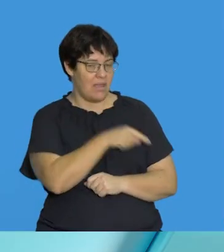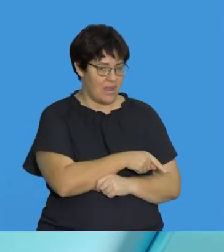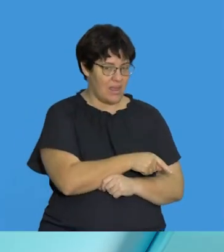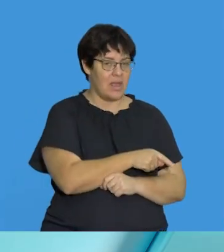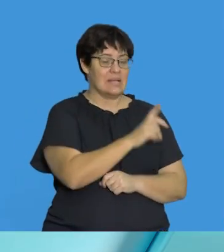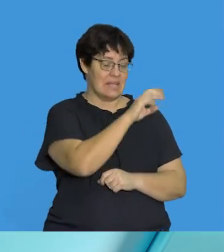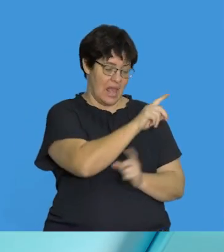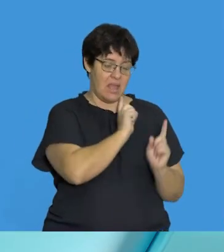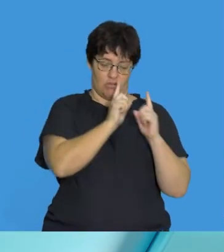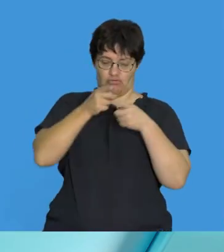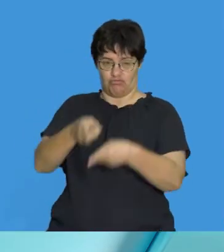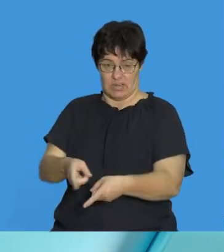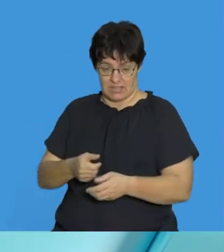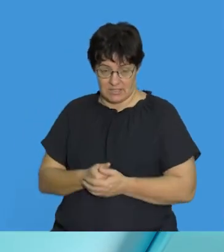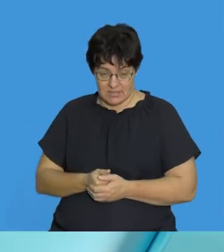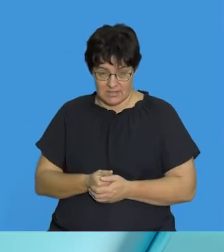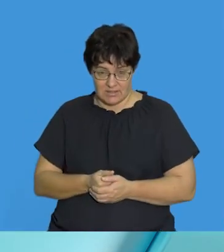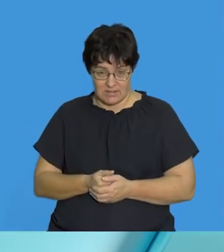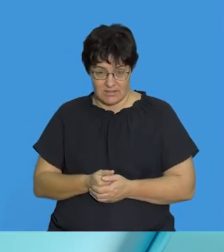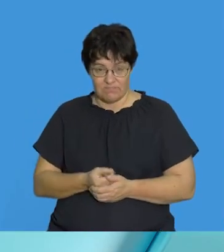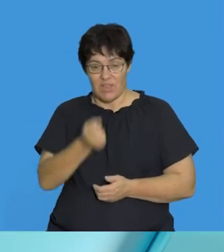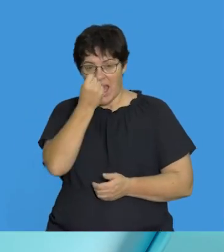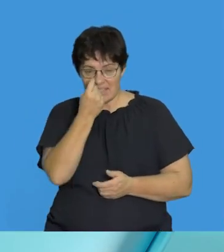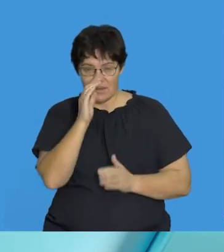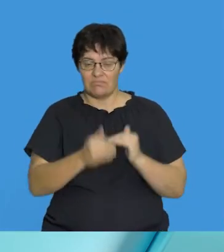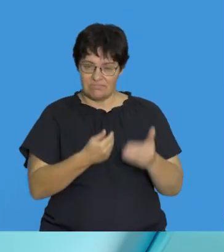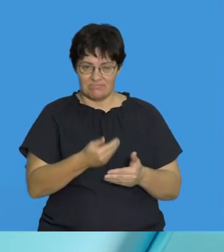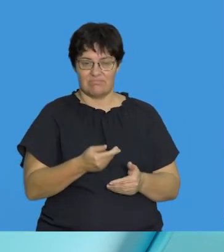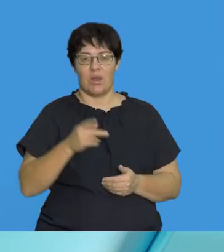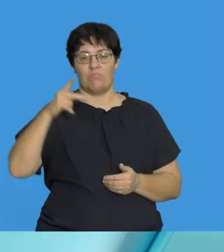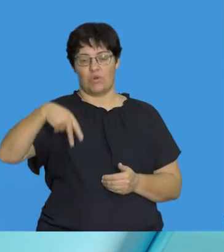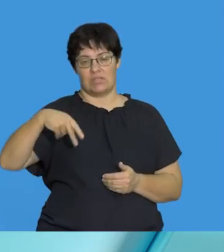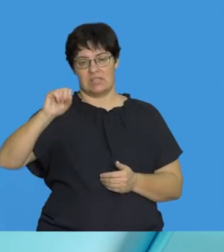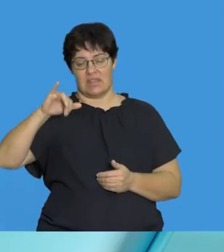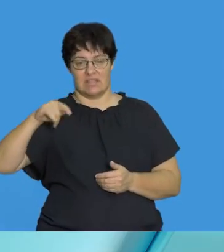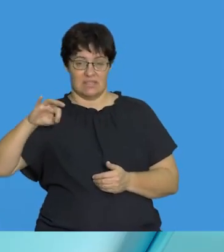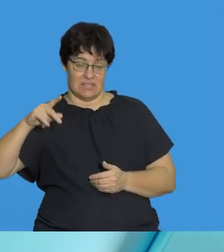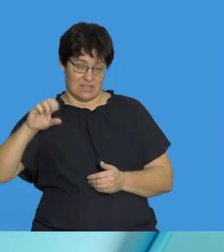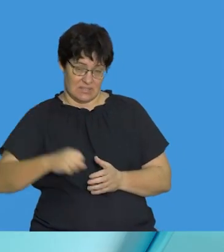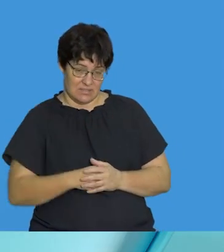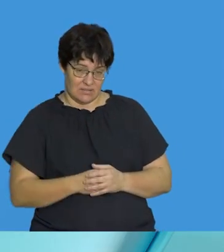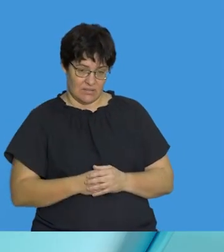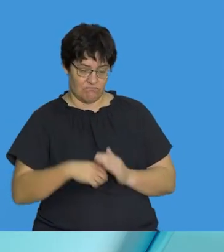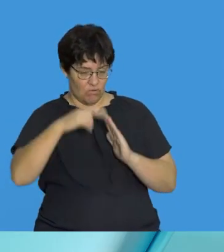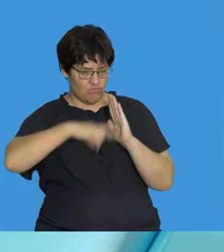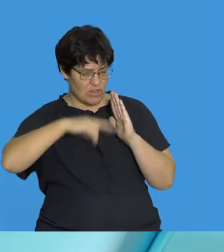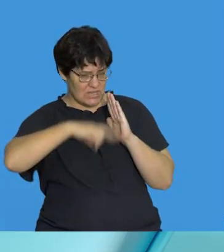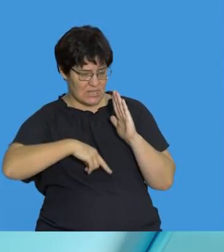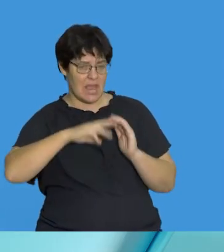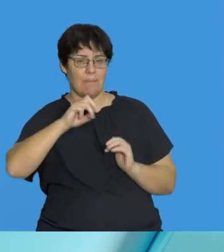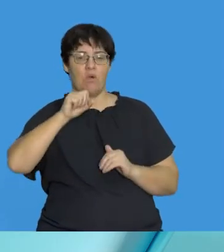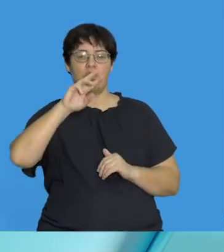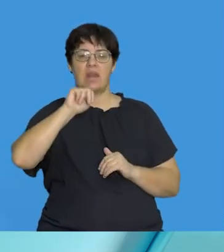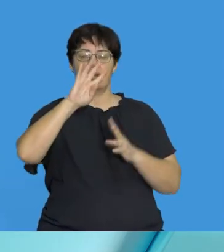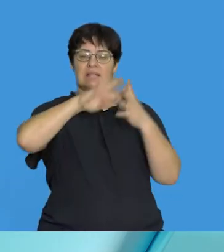due to the instructions that come from the DNA. You now understand the process of protein synthesis. You should be able to